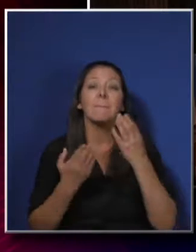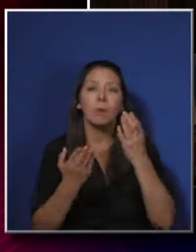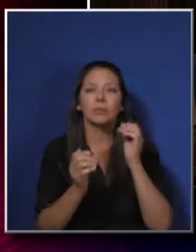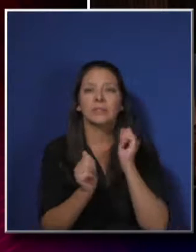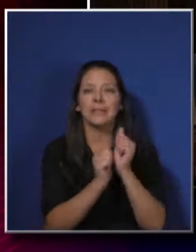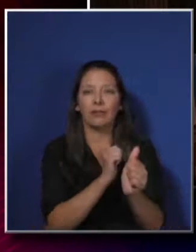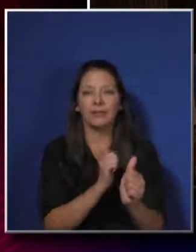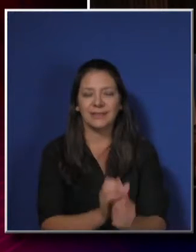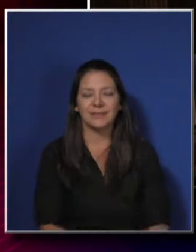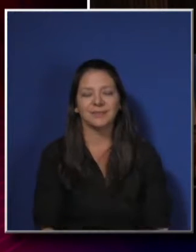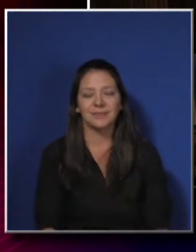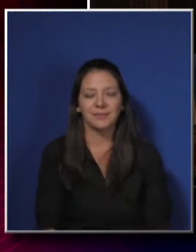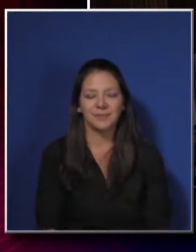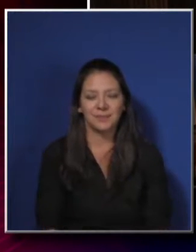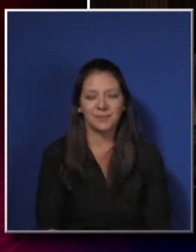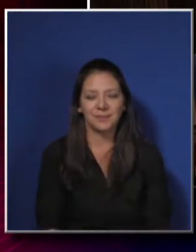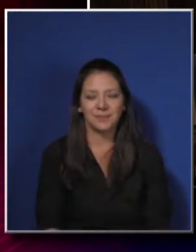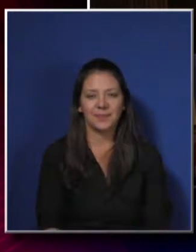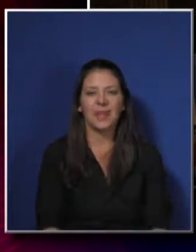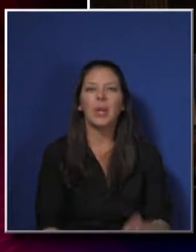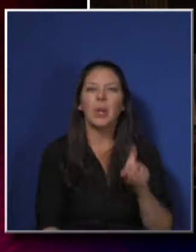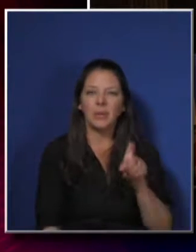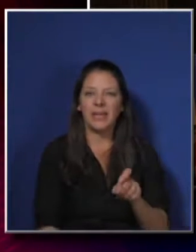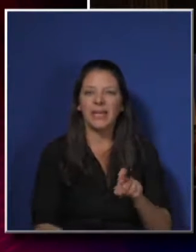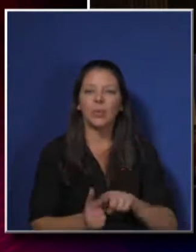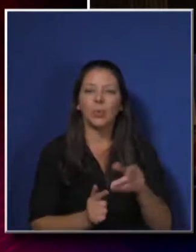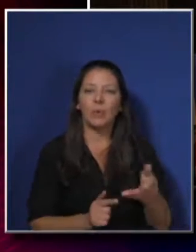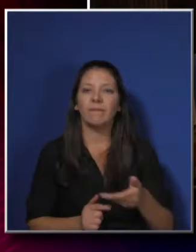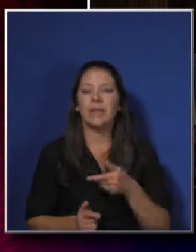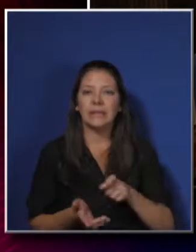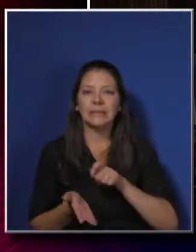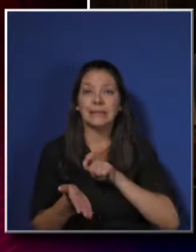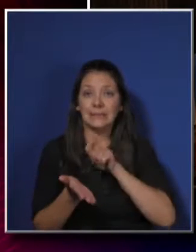We still need to fill the secretary spot.